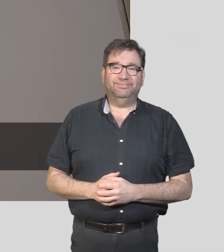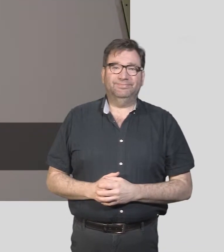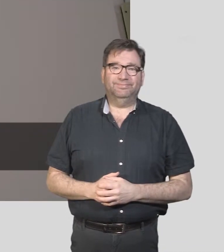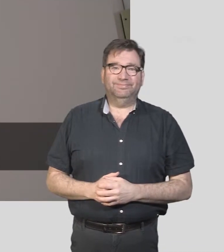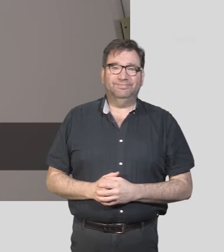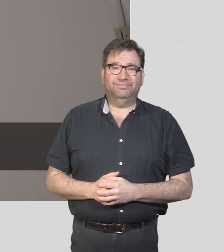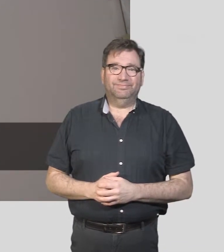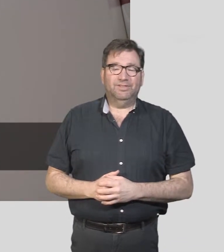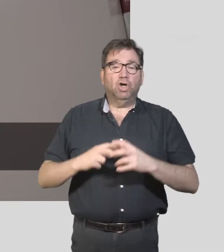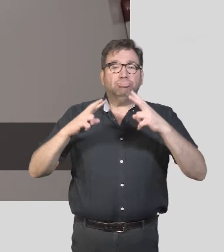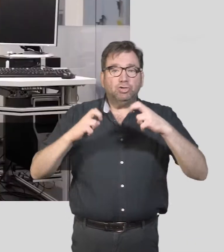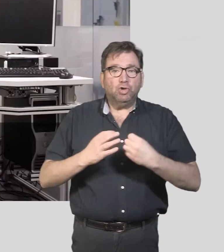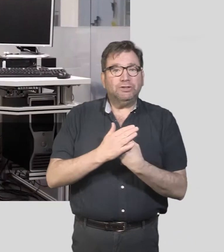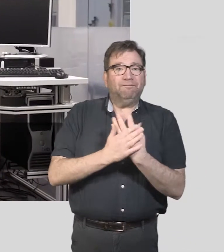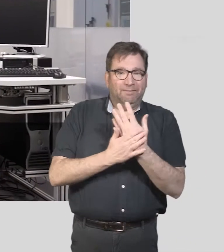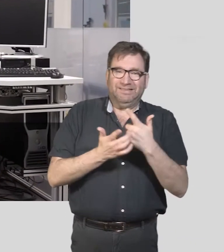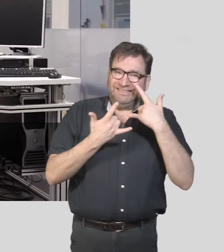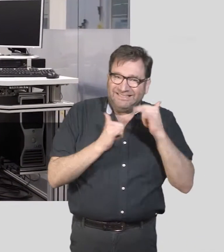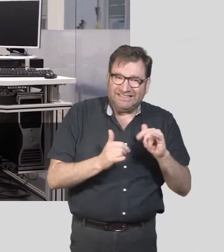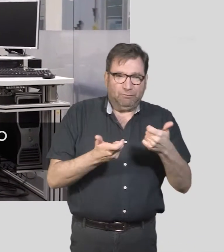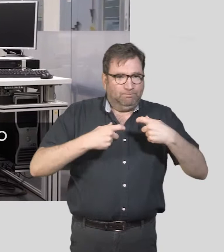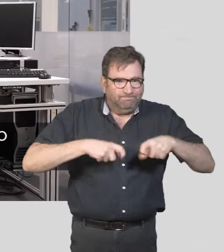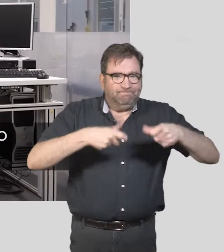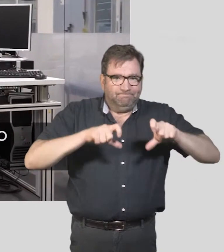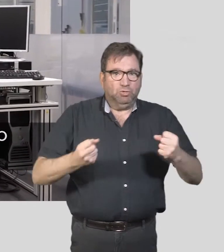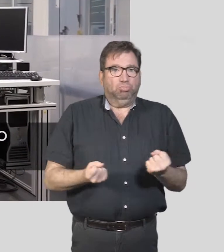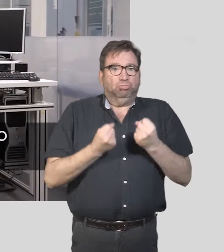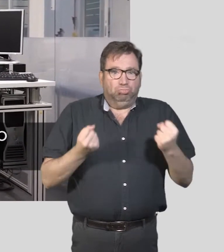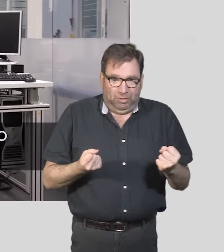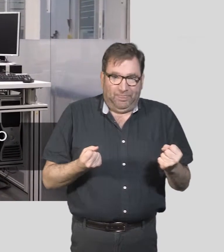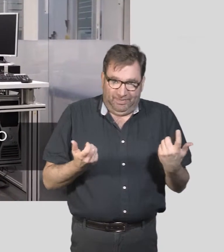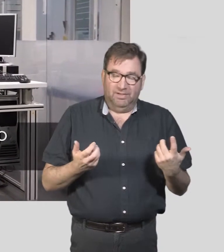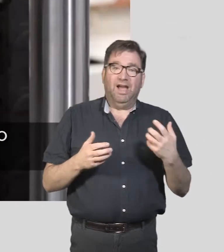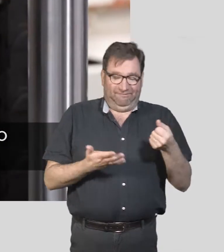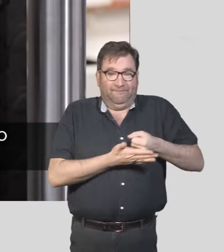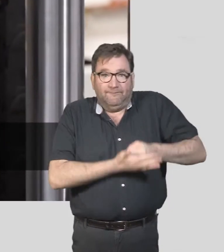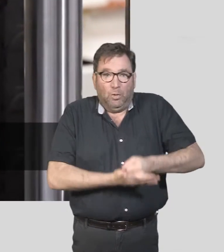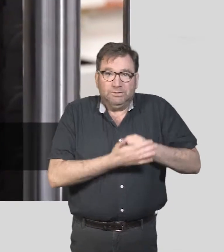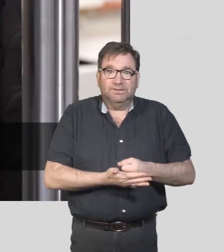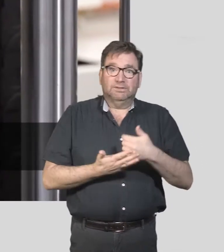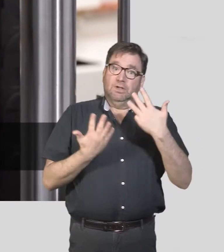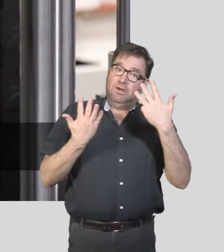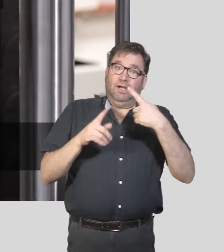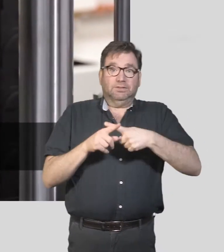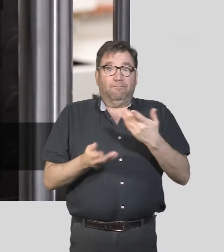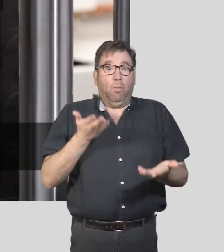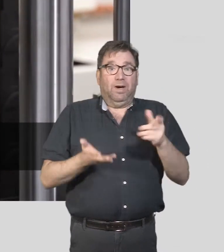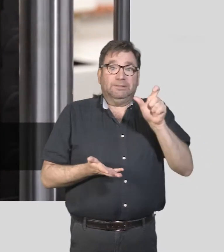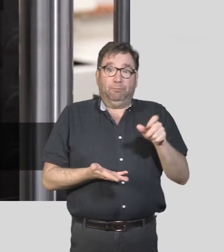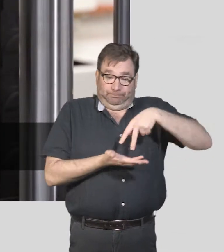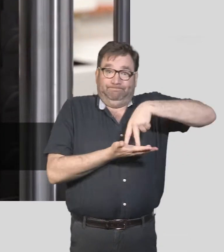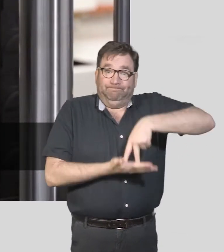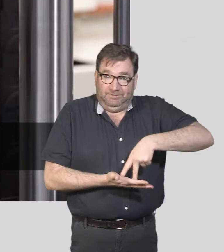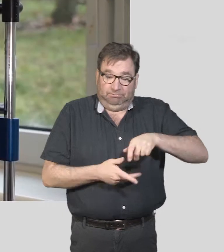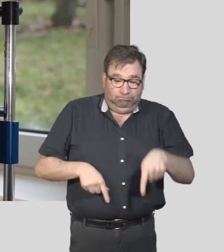and development lab, it is tested for endurance and strength under a force equivalent to 9 times the weight of an average person applied